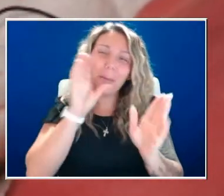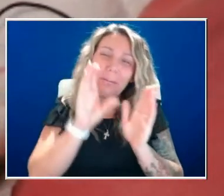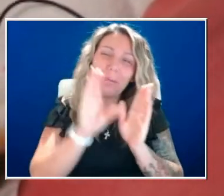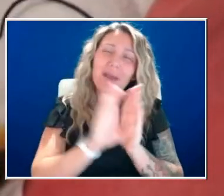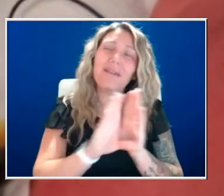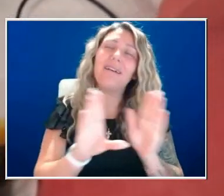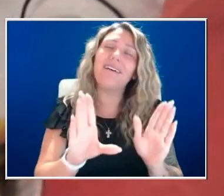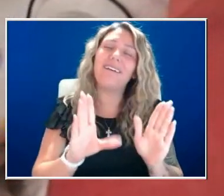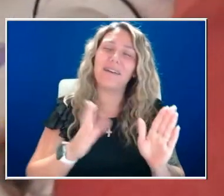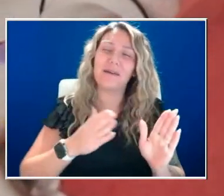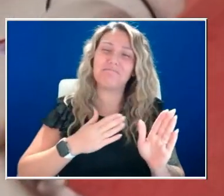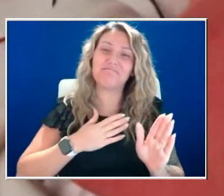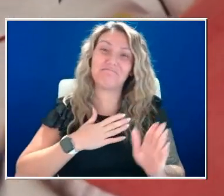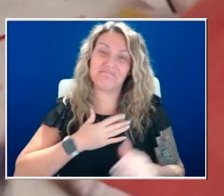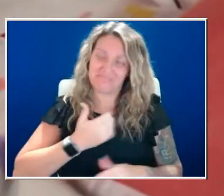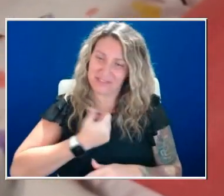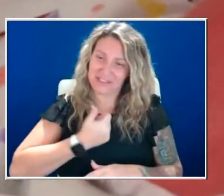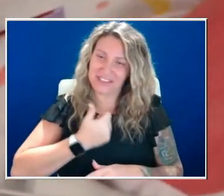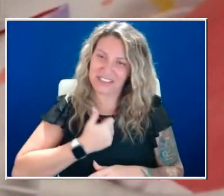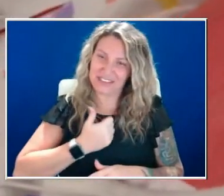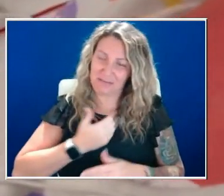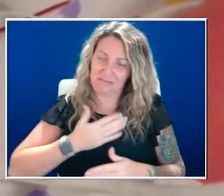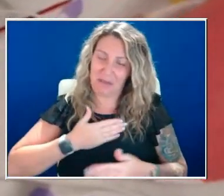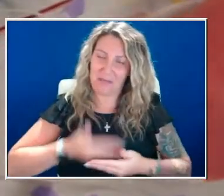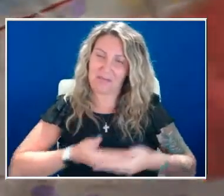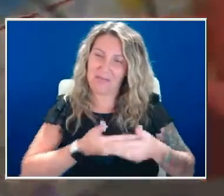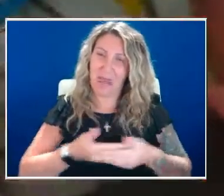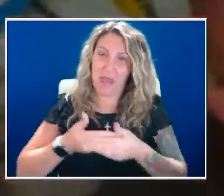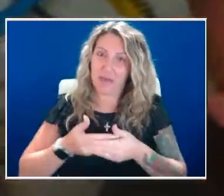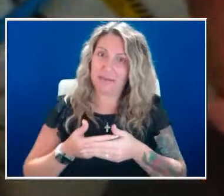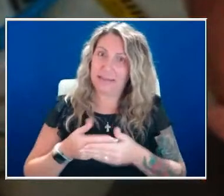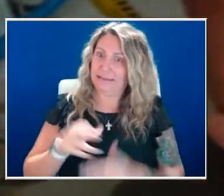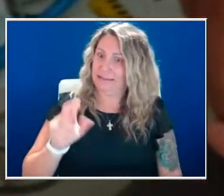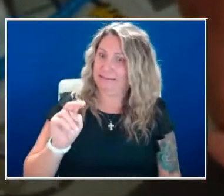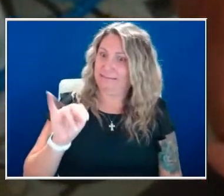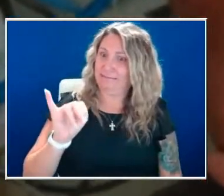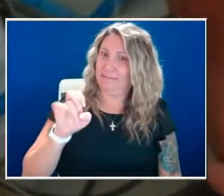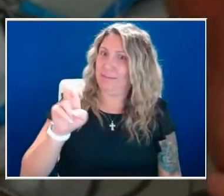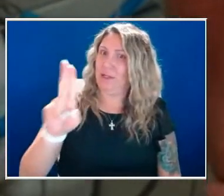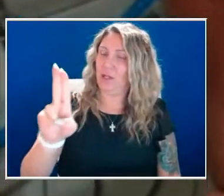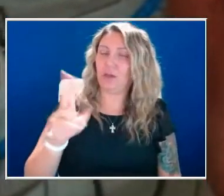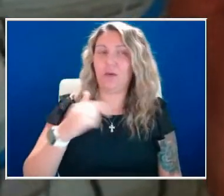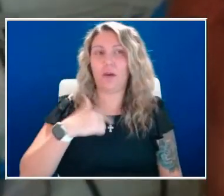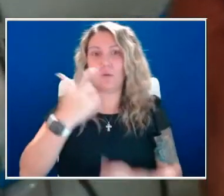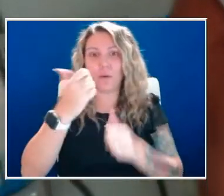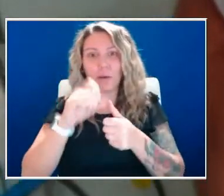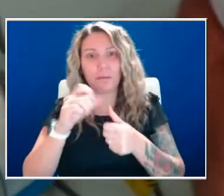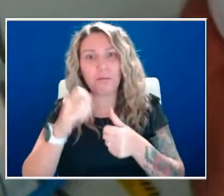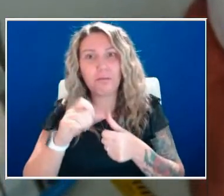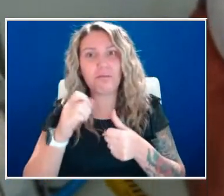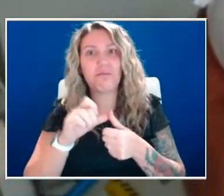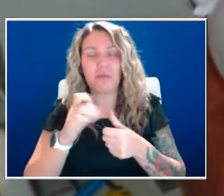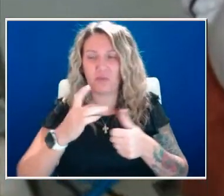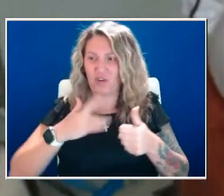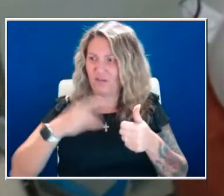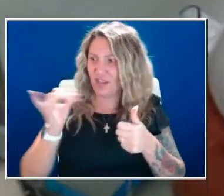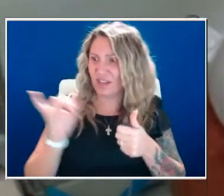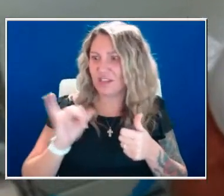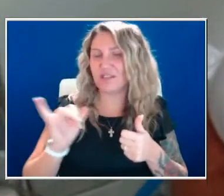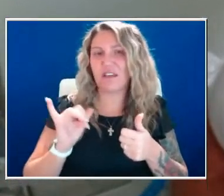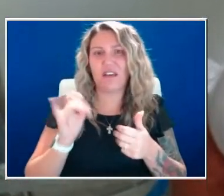mom. I know what those pushes in the wheelchair down to the NICU are like. I know what that feels like. Everybody just kind of trying to